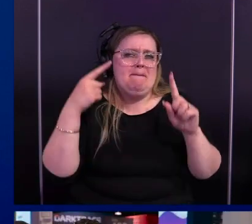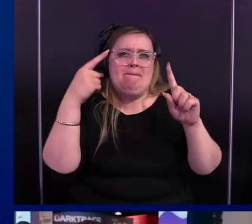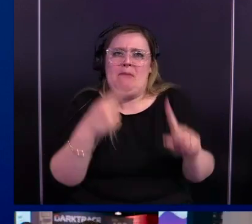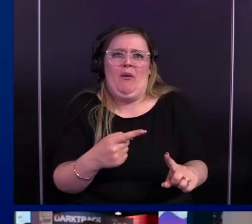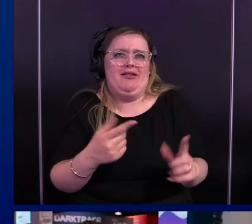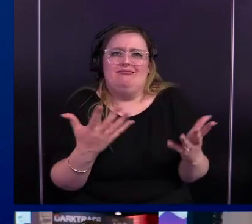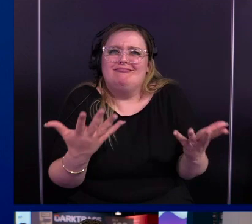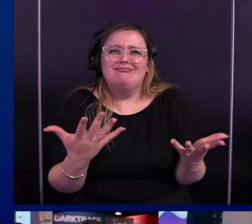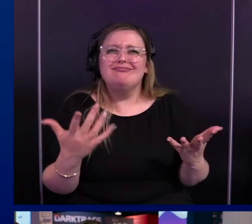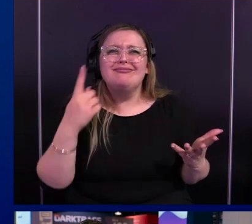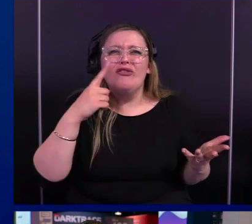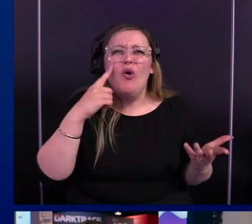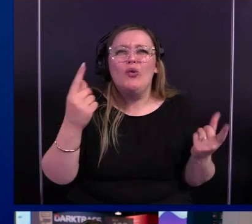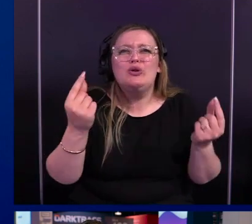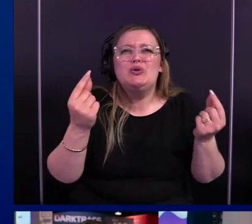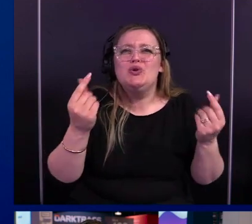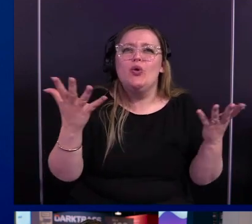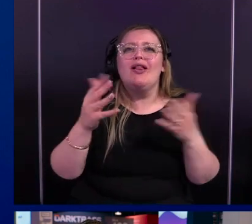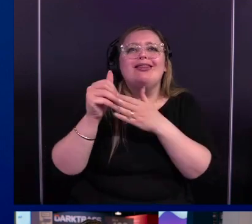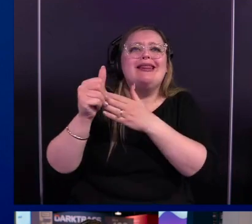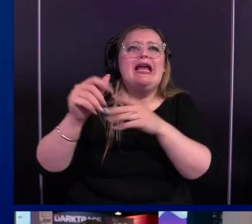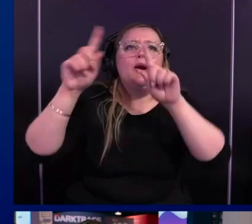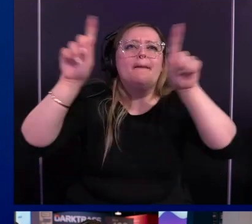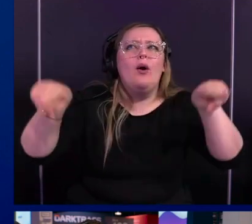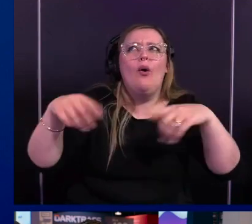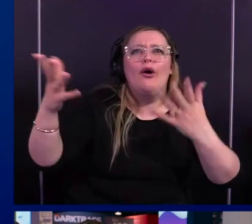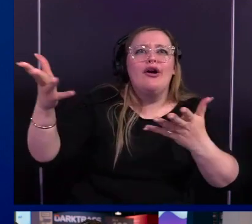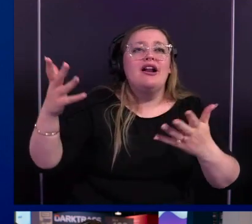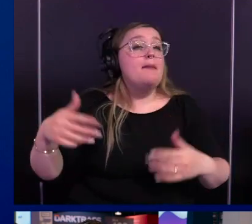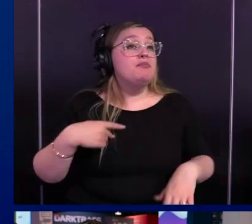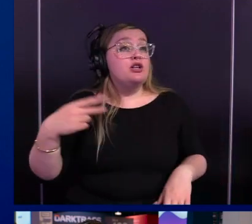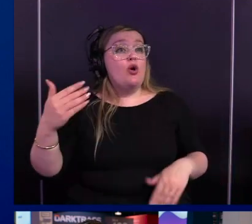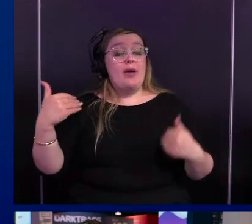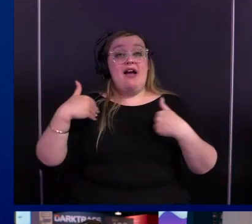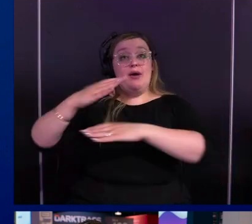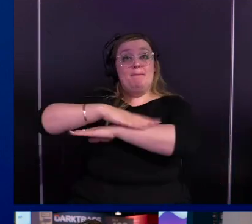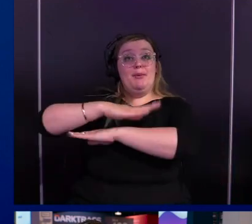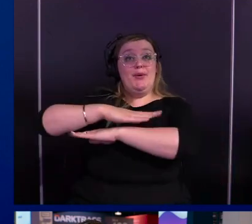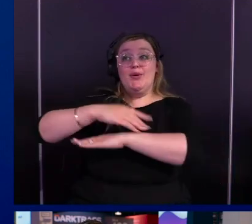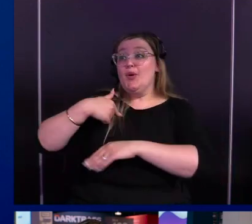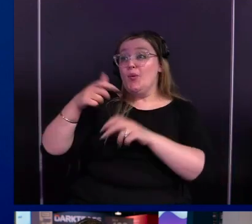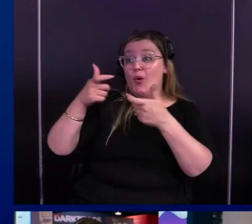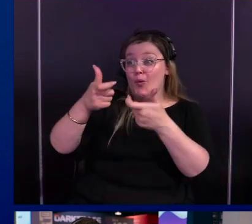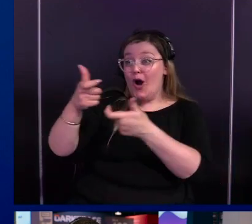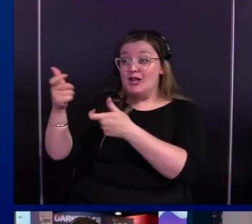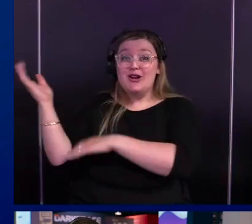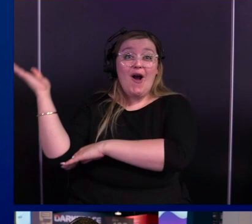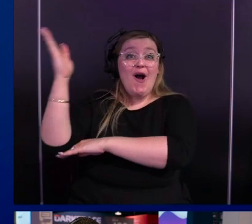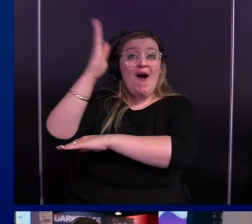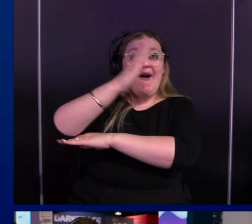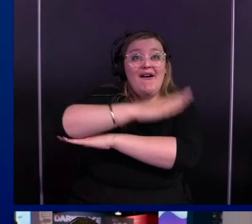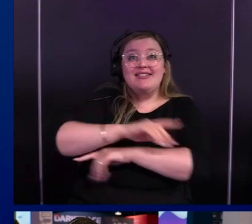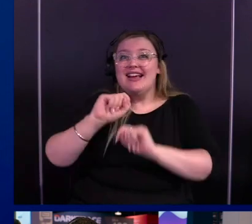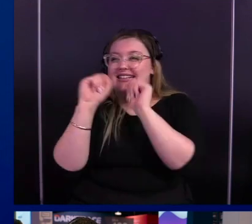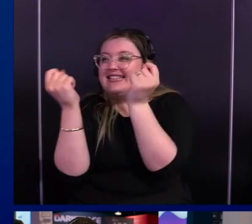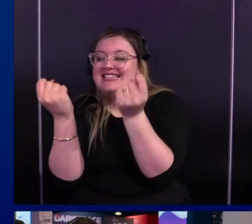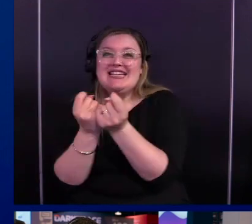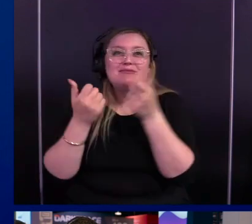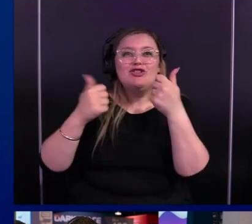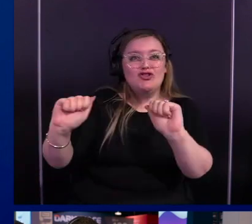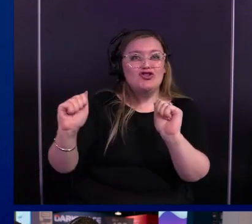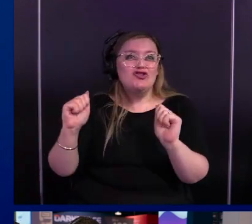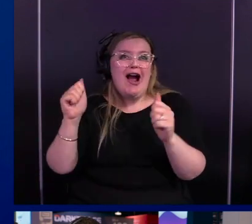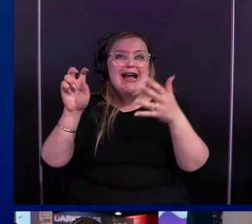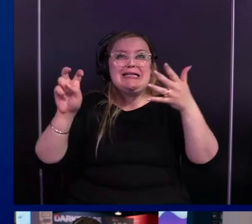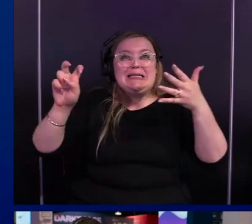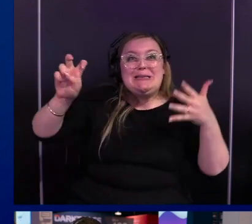leaderboard and everything? Yeah, so what you'll see is we've got a booth going where we're watching all day long as teams are coming in and going for that top spot, and so we'll